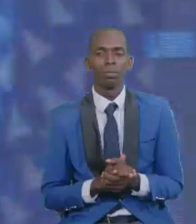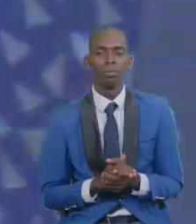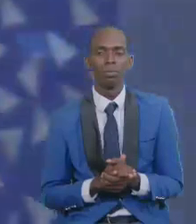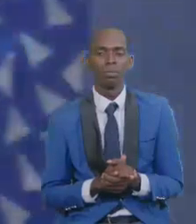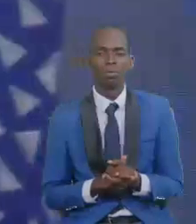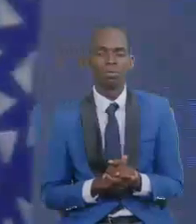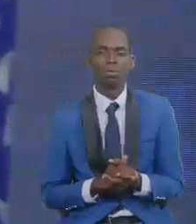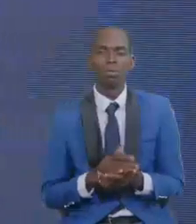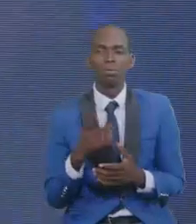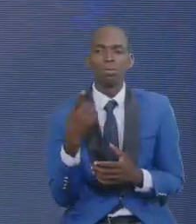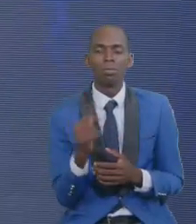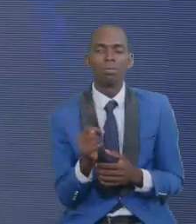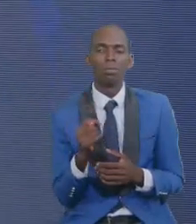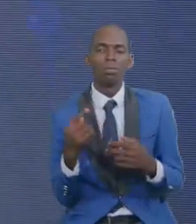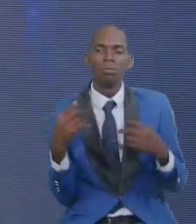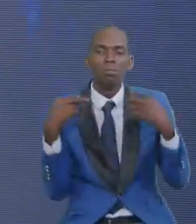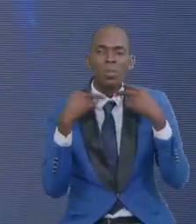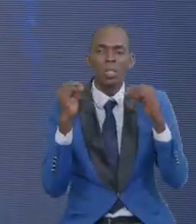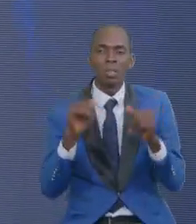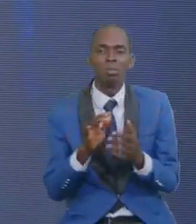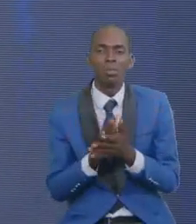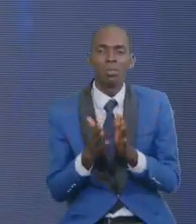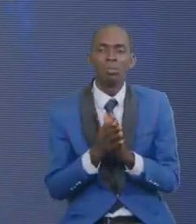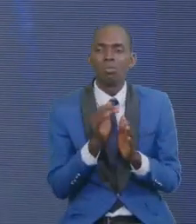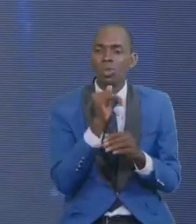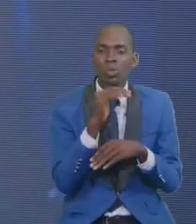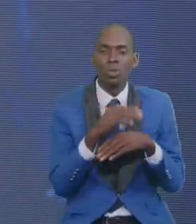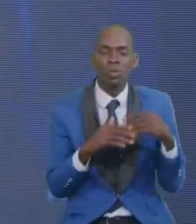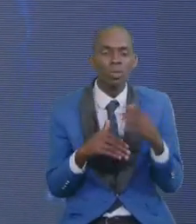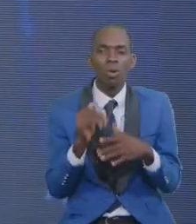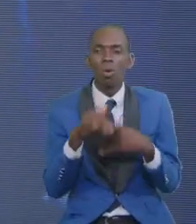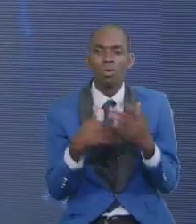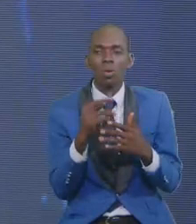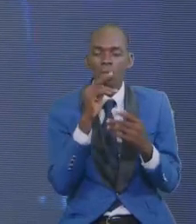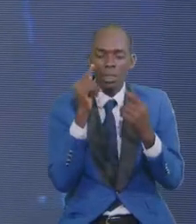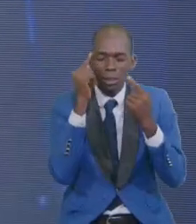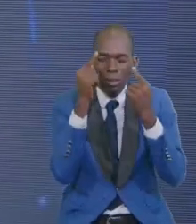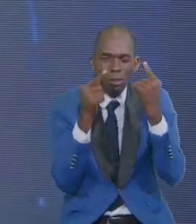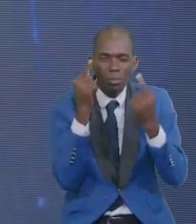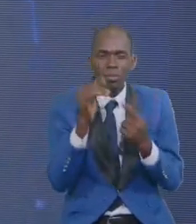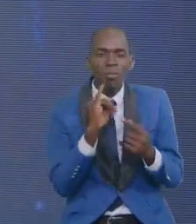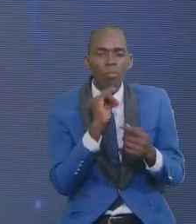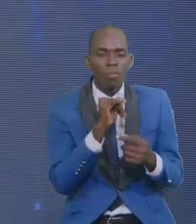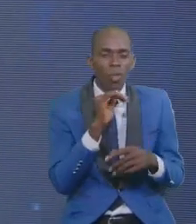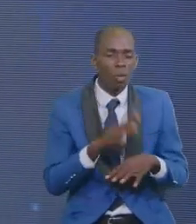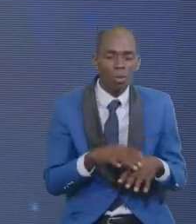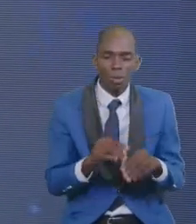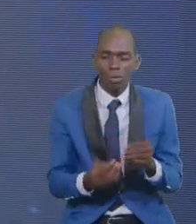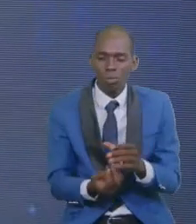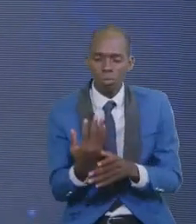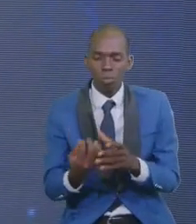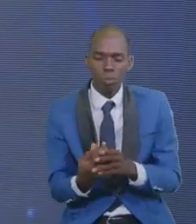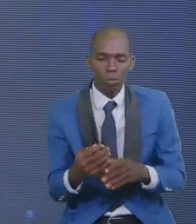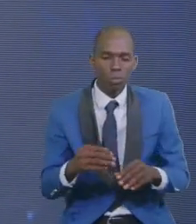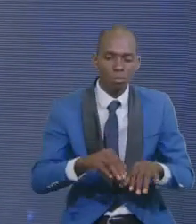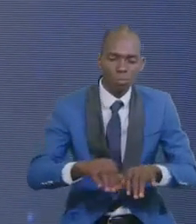the yoke can become uncomfortable, and all you are thinking about, you are not thinking about the cultivation, about the service,